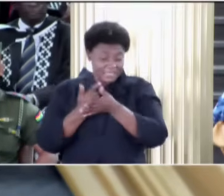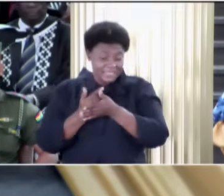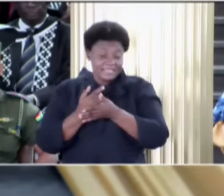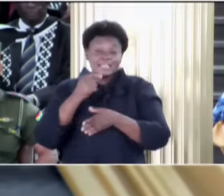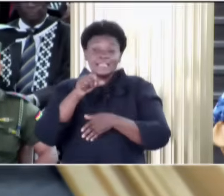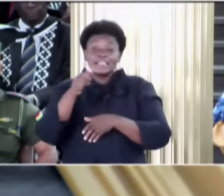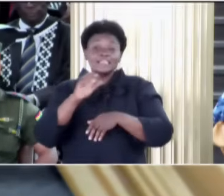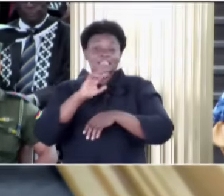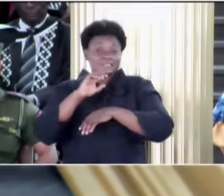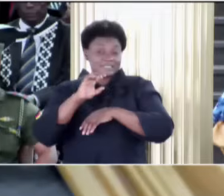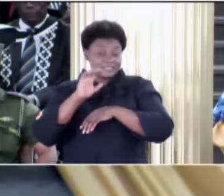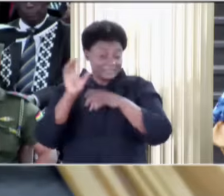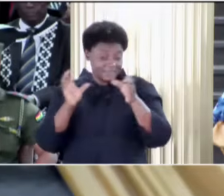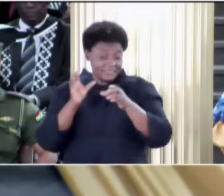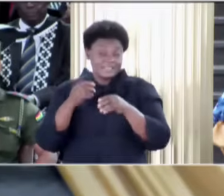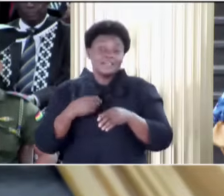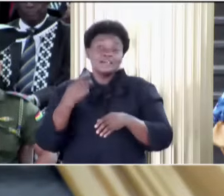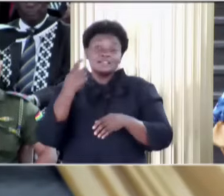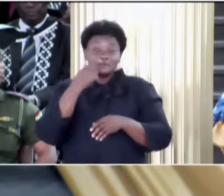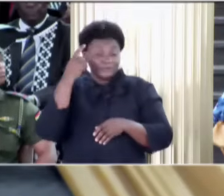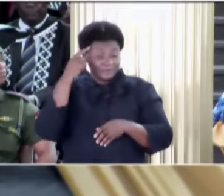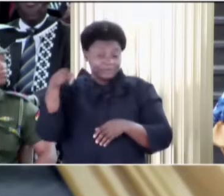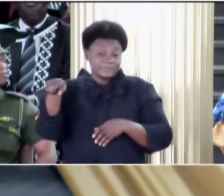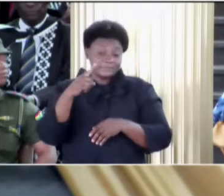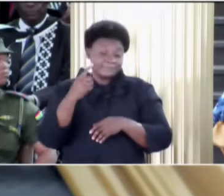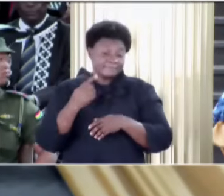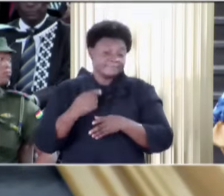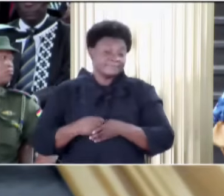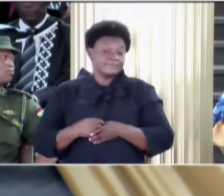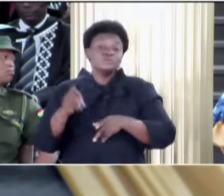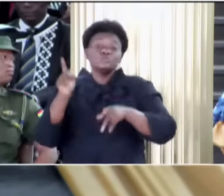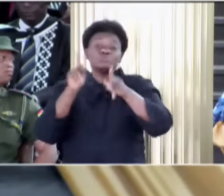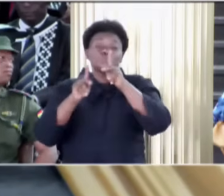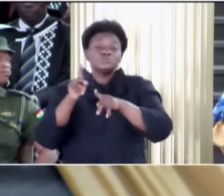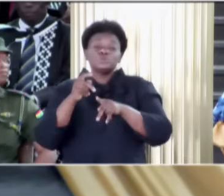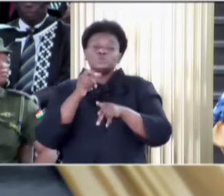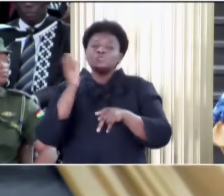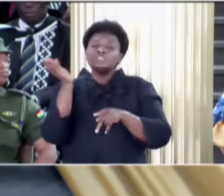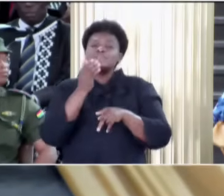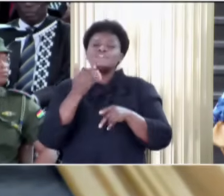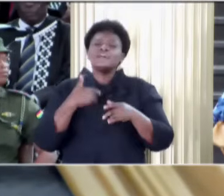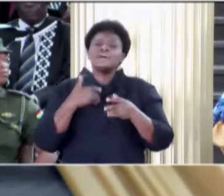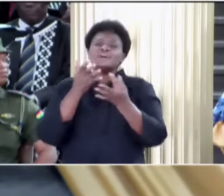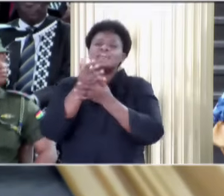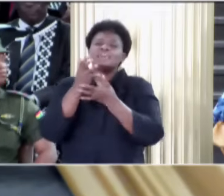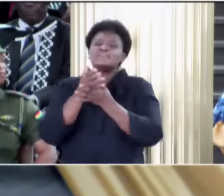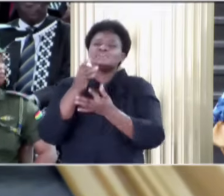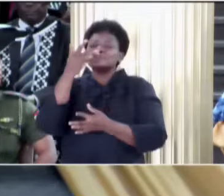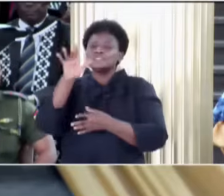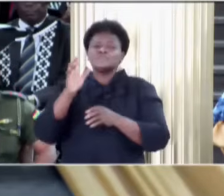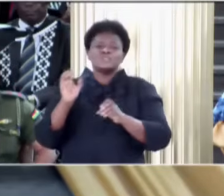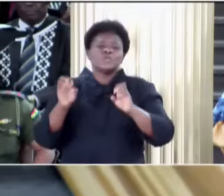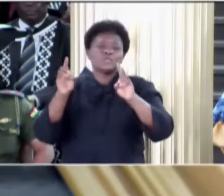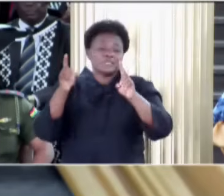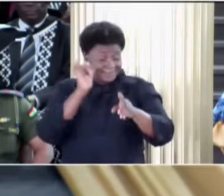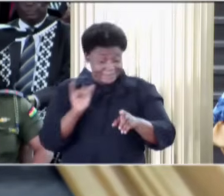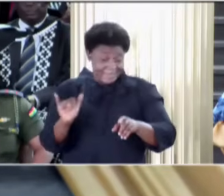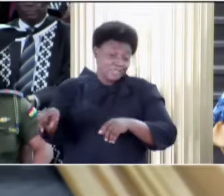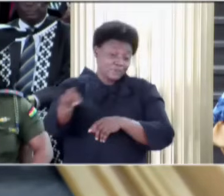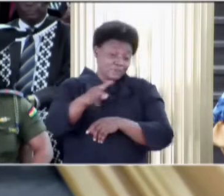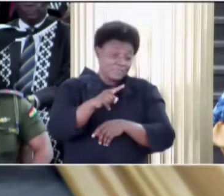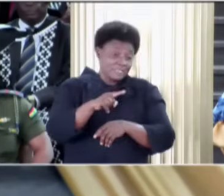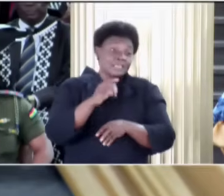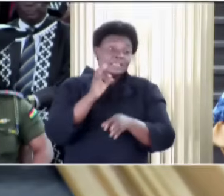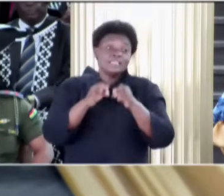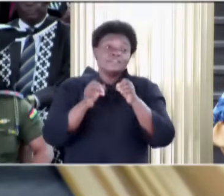congregation, I will speak up for them. People who may never have access to the privilege of an education like yours. And if at